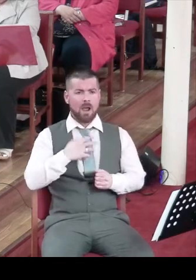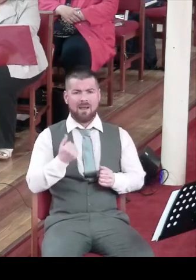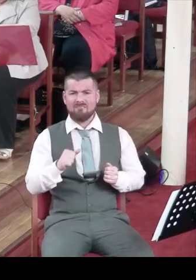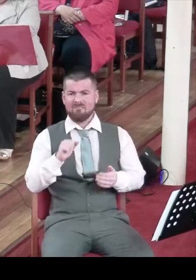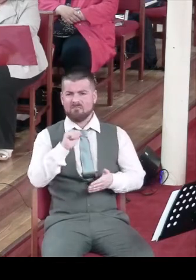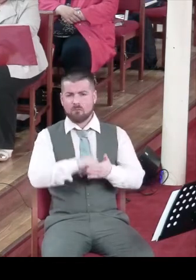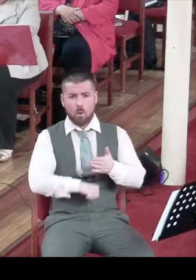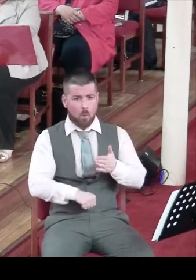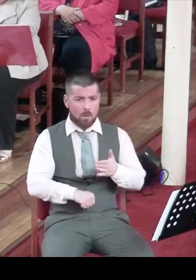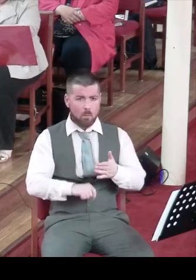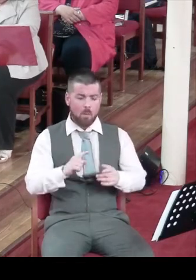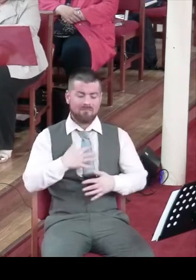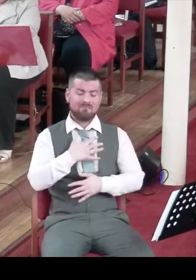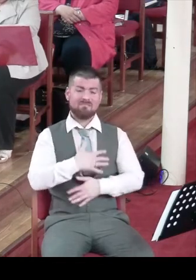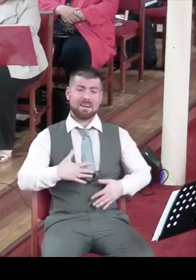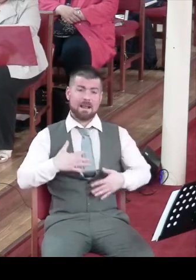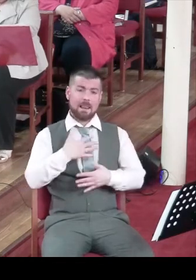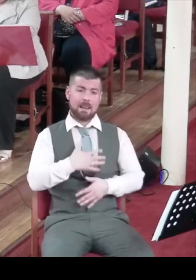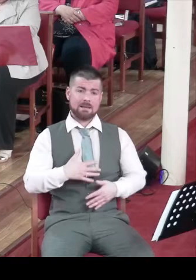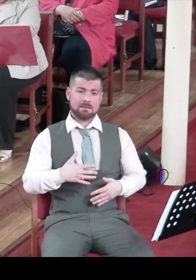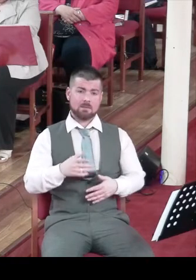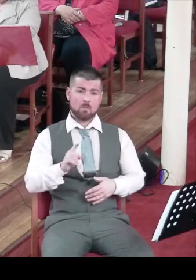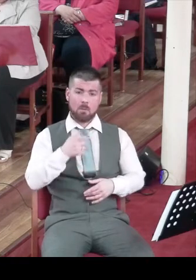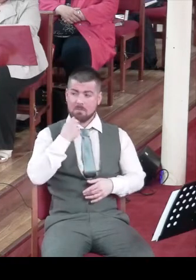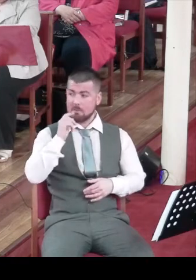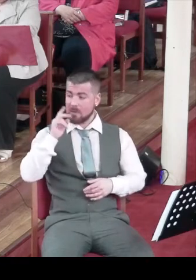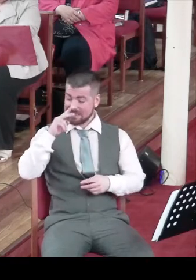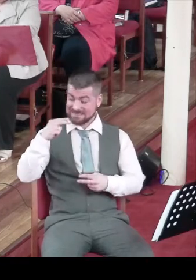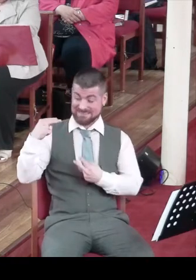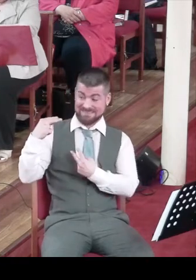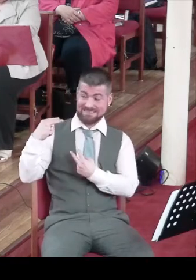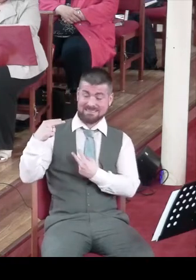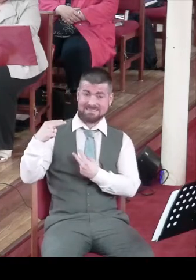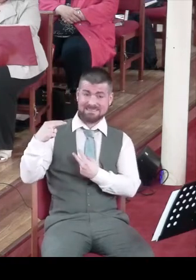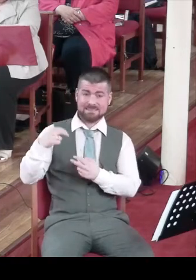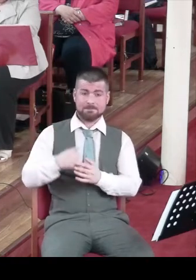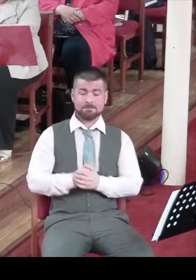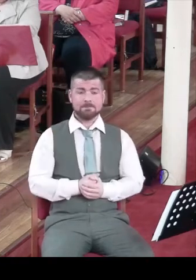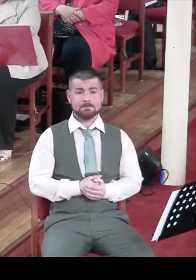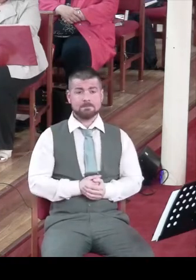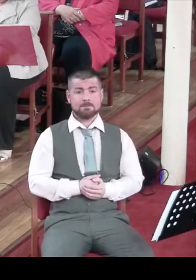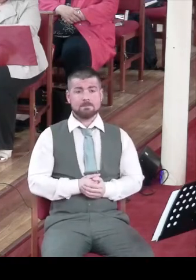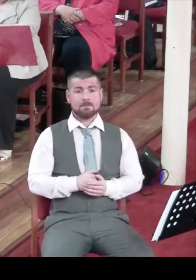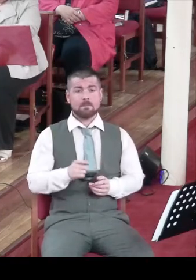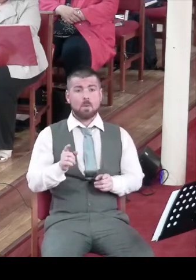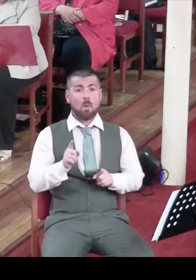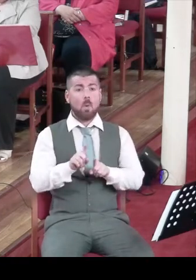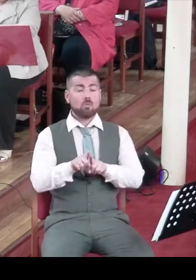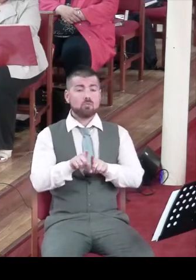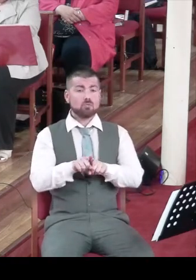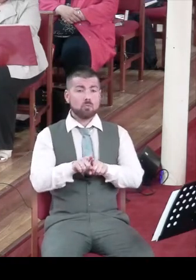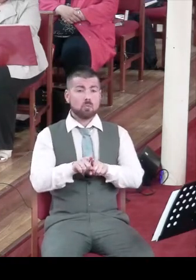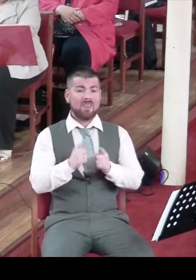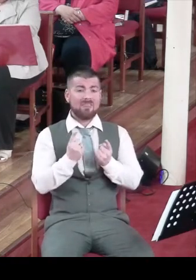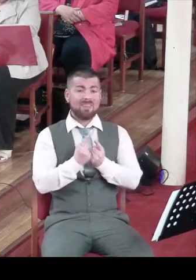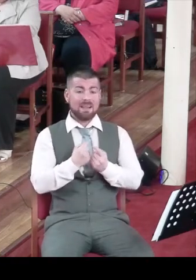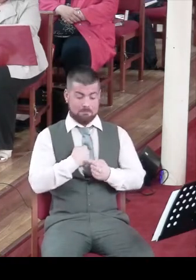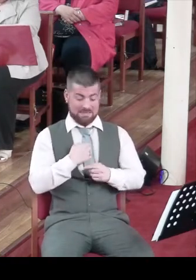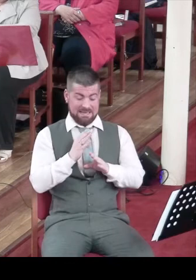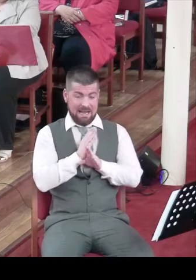failings, the things that are seen by those around us, and the things that we hide.